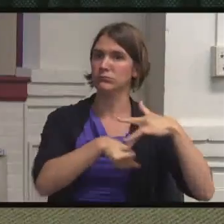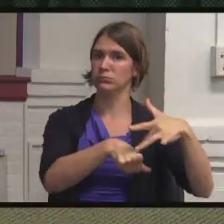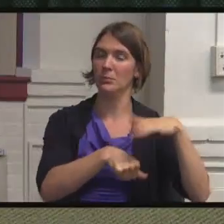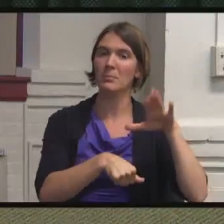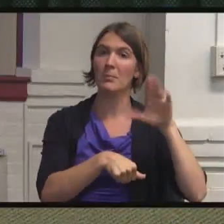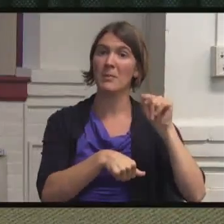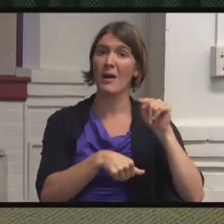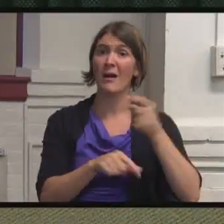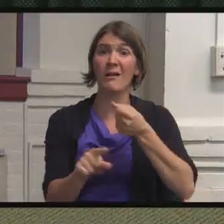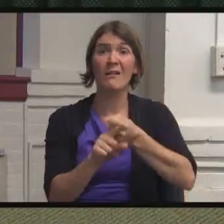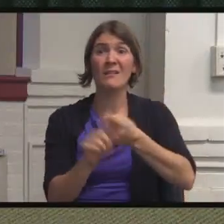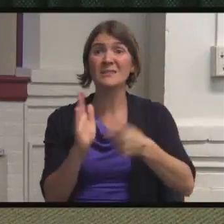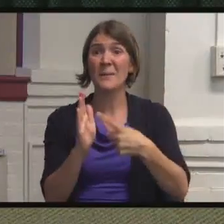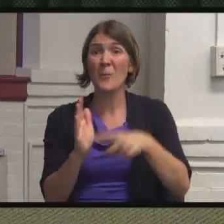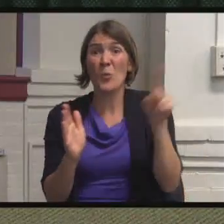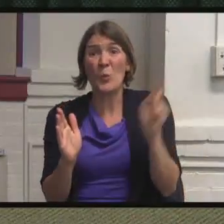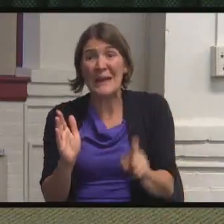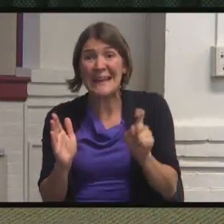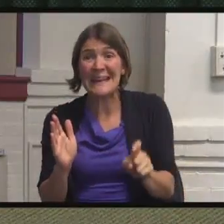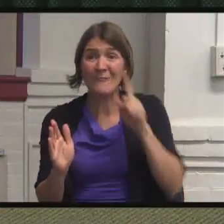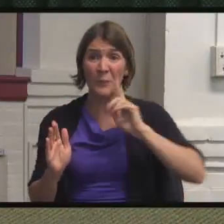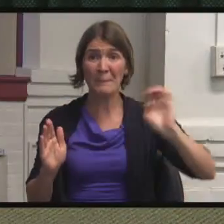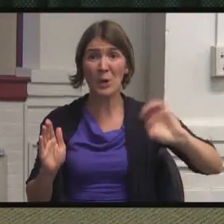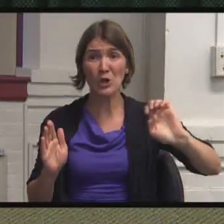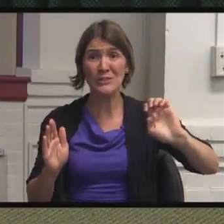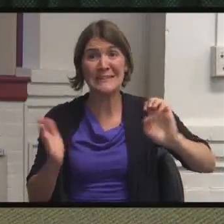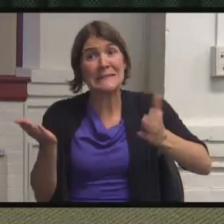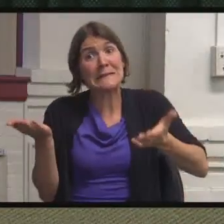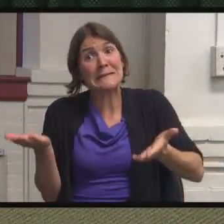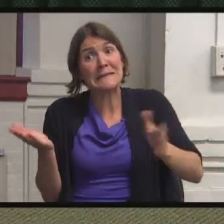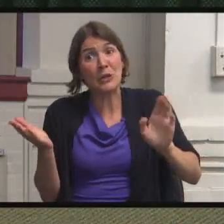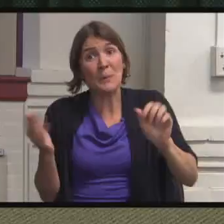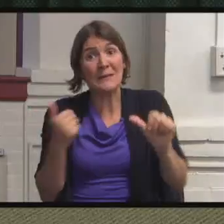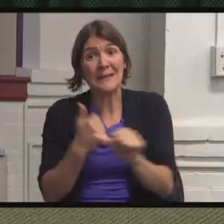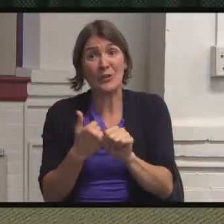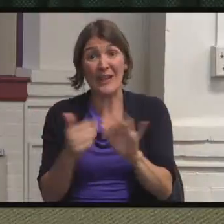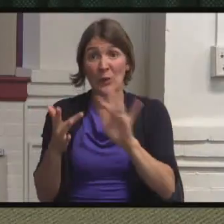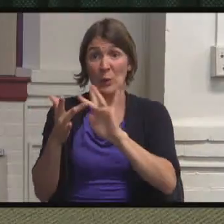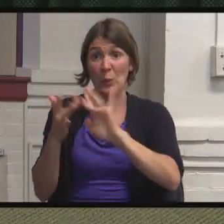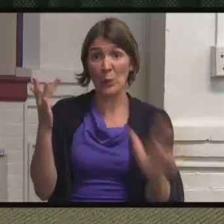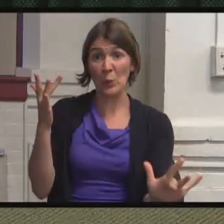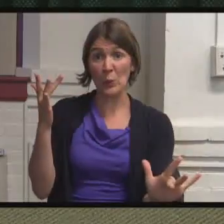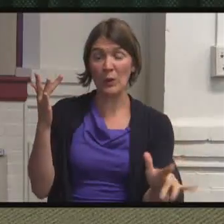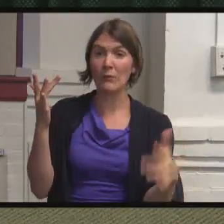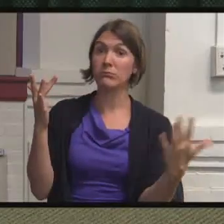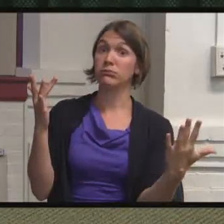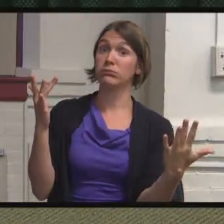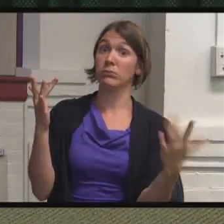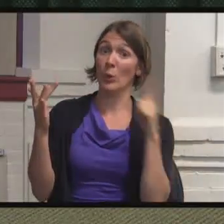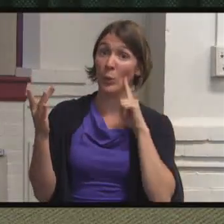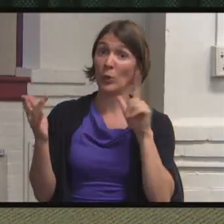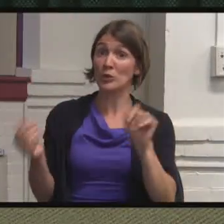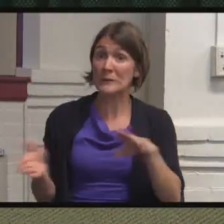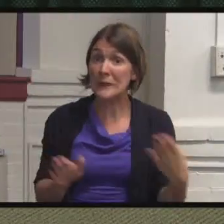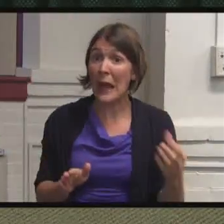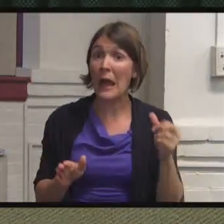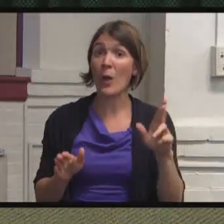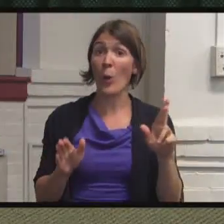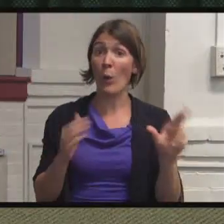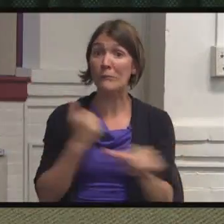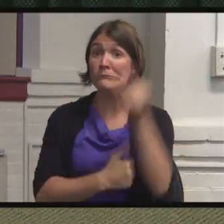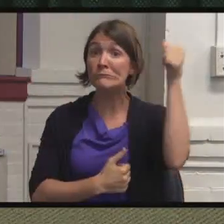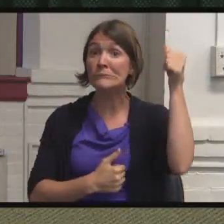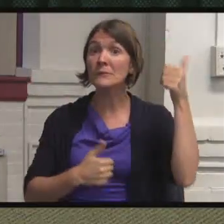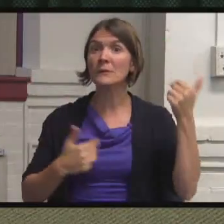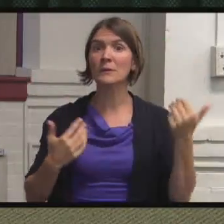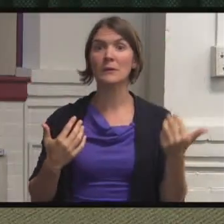But in some cases, you know, it could be dangerous, and it could be a life-threatening situation.